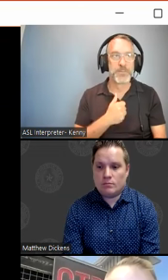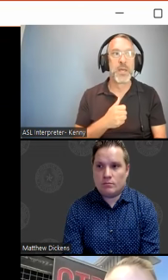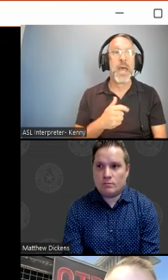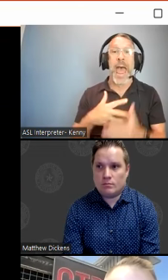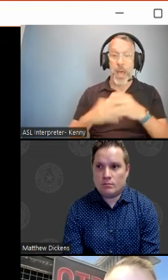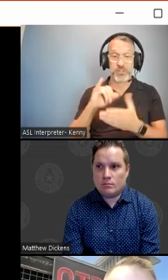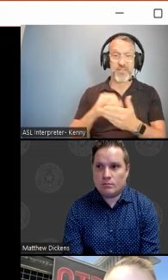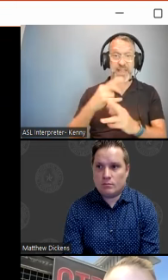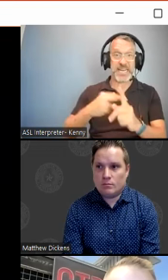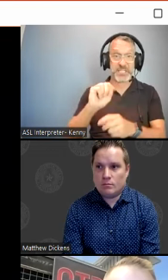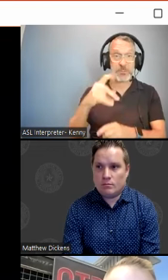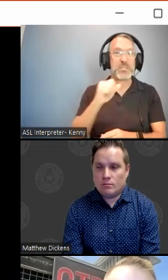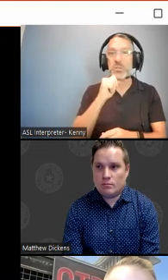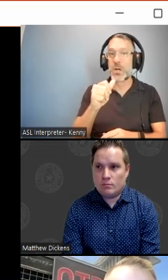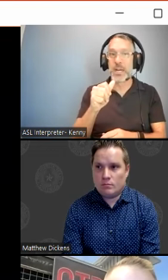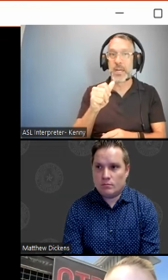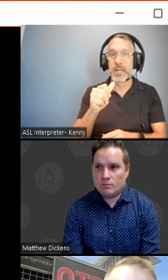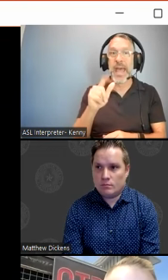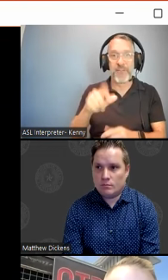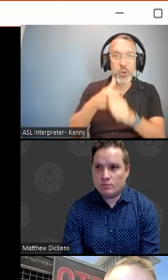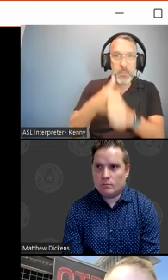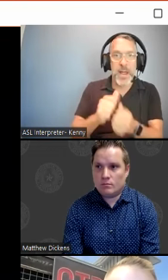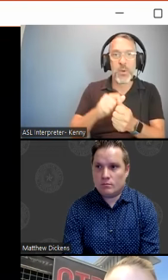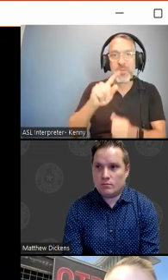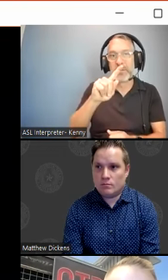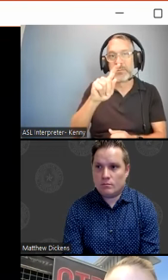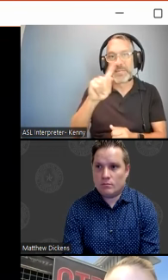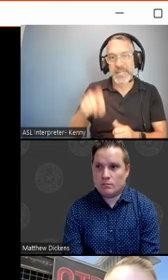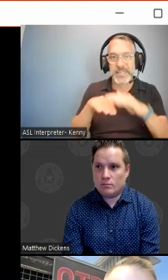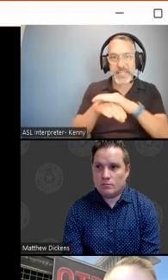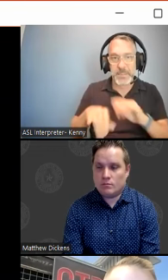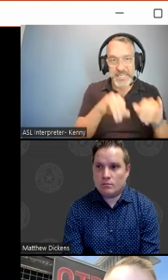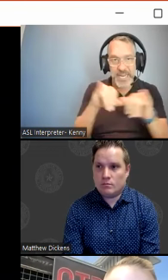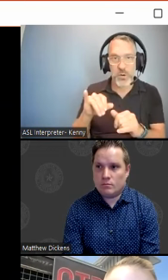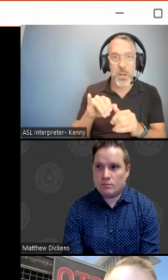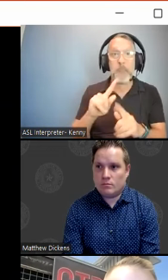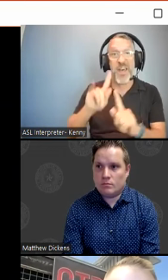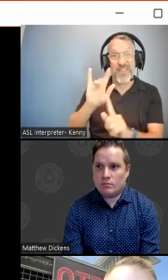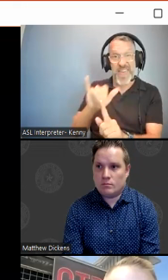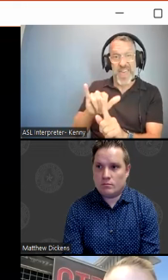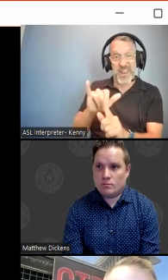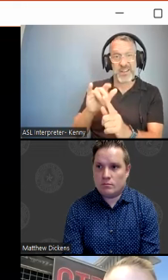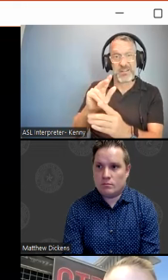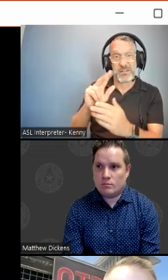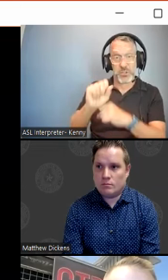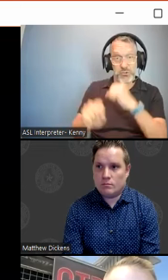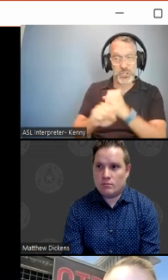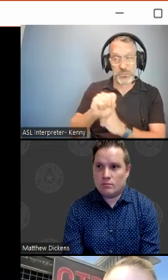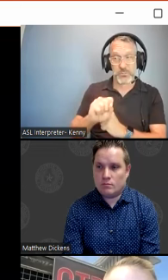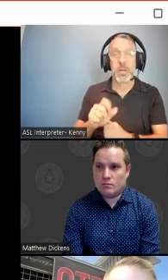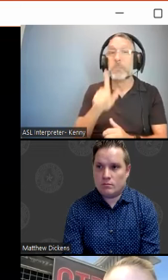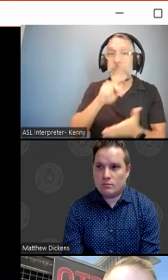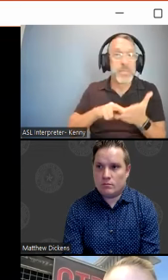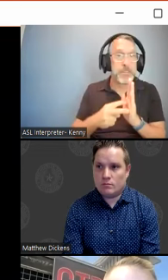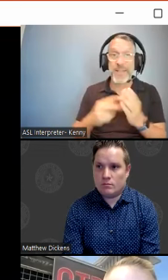outside the tenant space would not have to comply with the Texas accessibility standards for this particular construction project. That doesn't mean